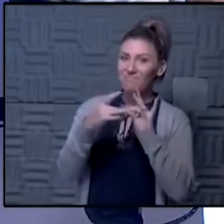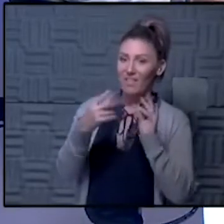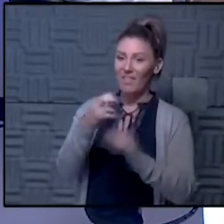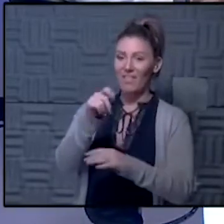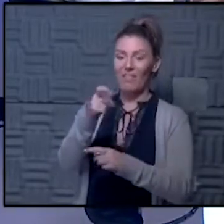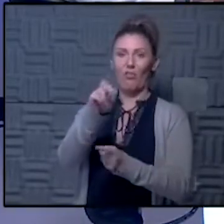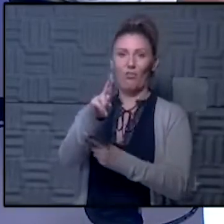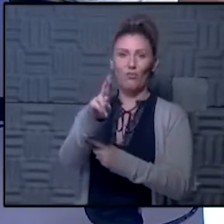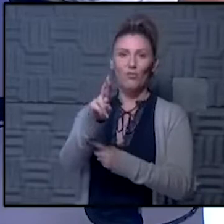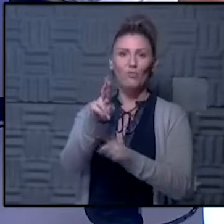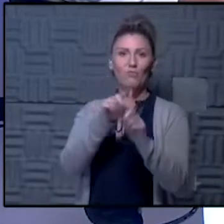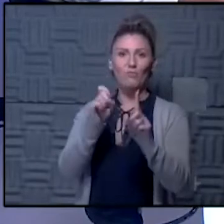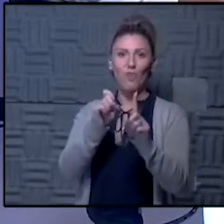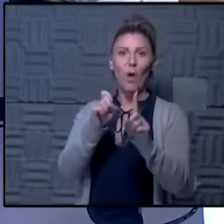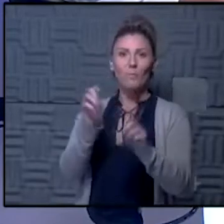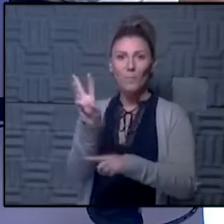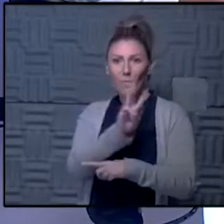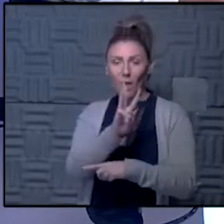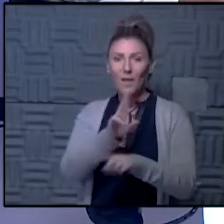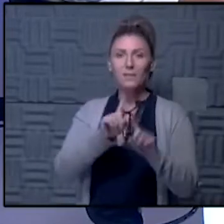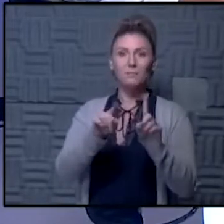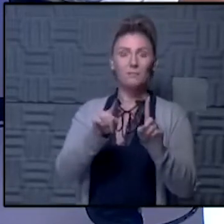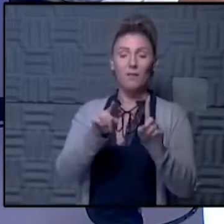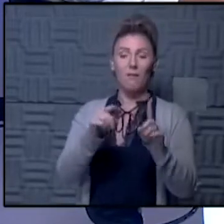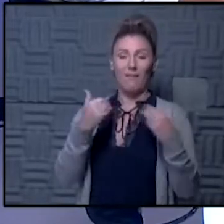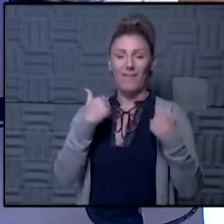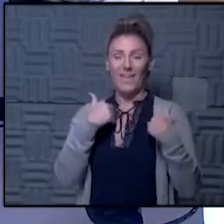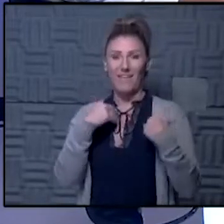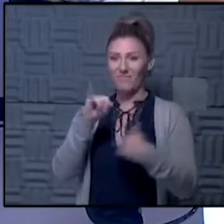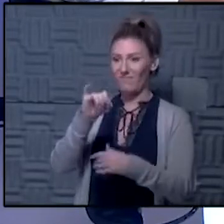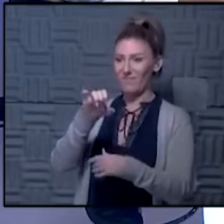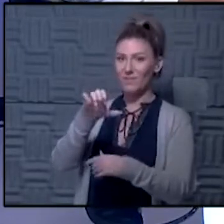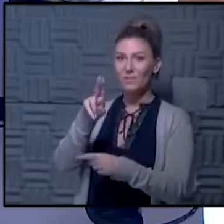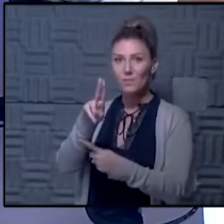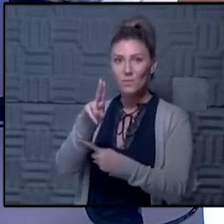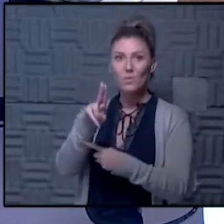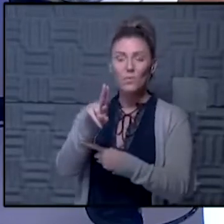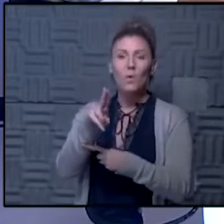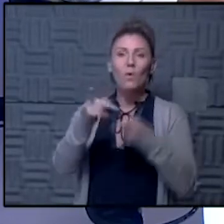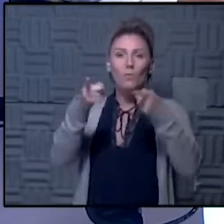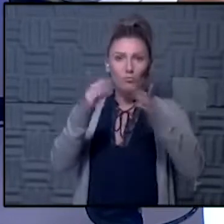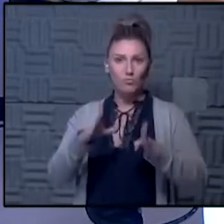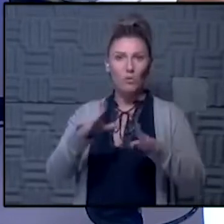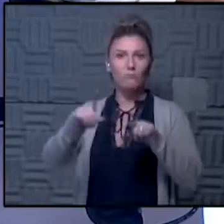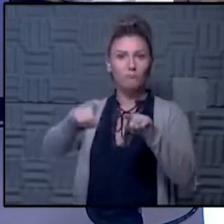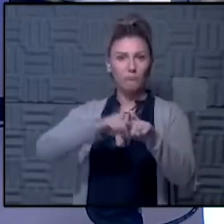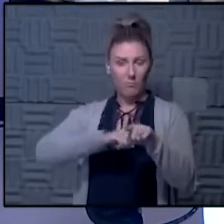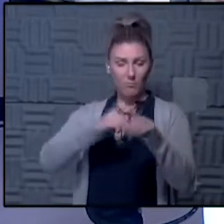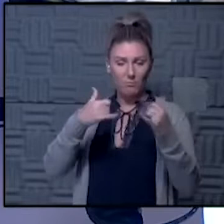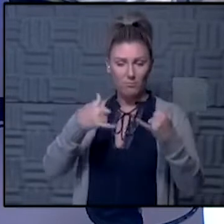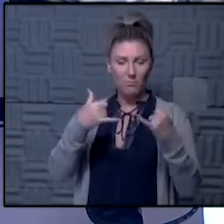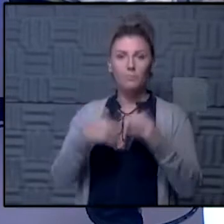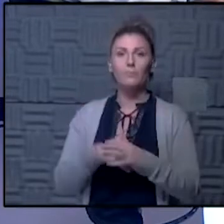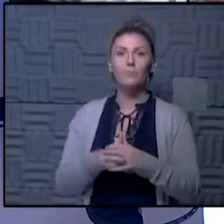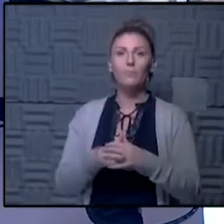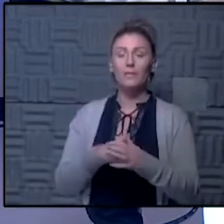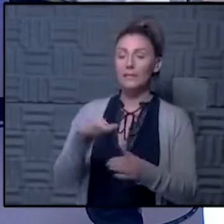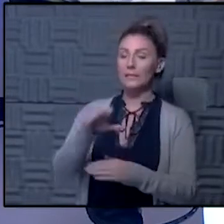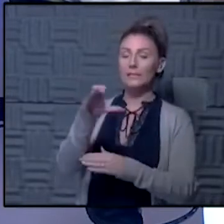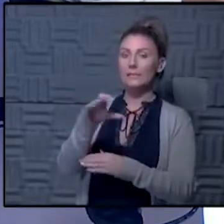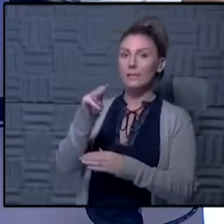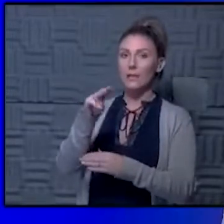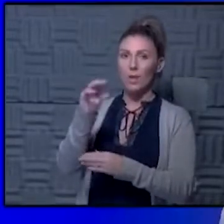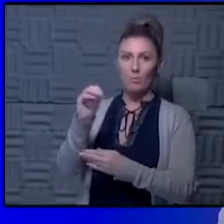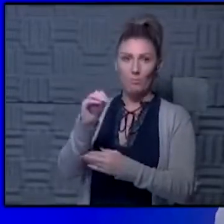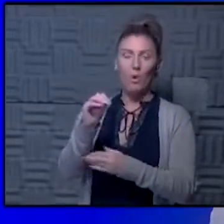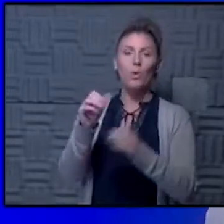little bit more out west, but certainly we did have our ICU director's call today. We do have the CMO teleconference,